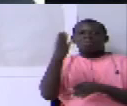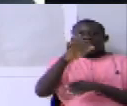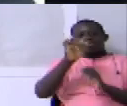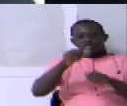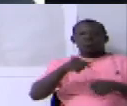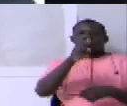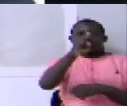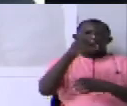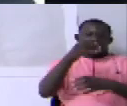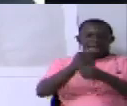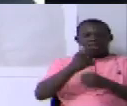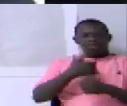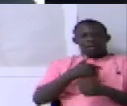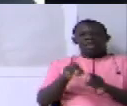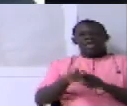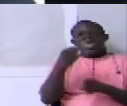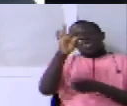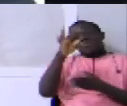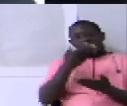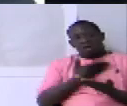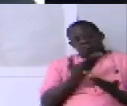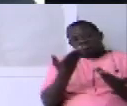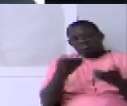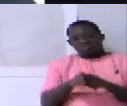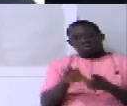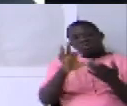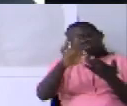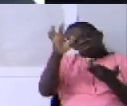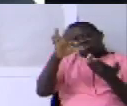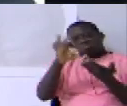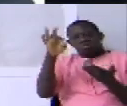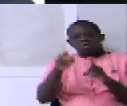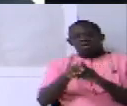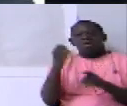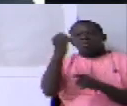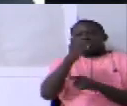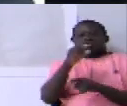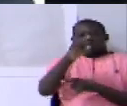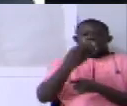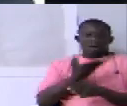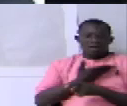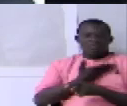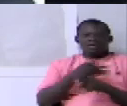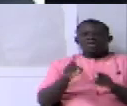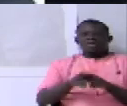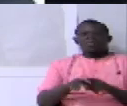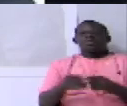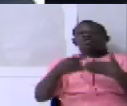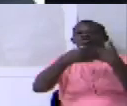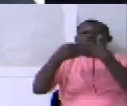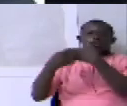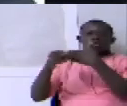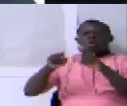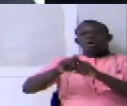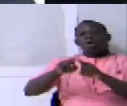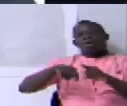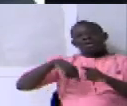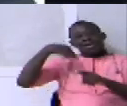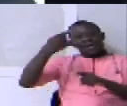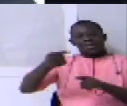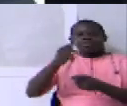help me here if you come up with some options, since you would have already had contacts with the next